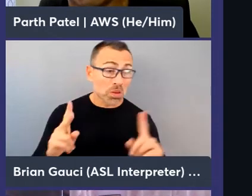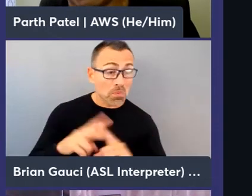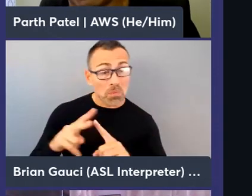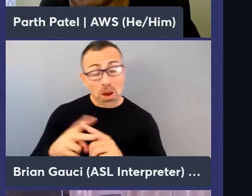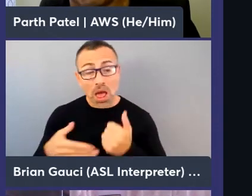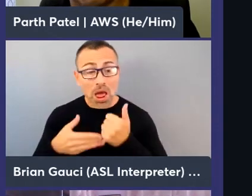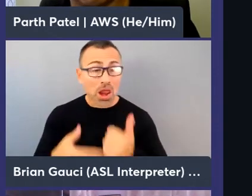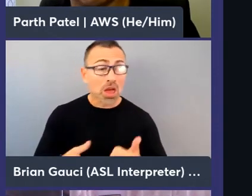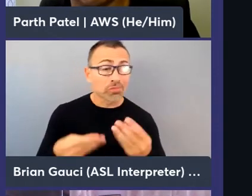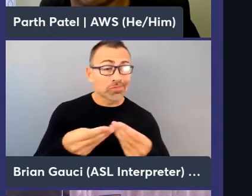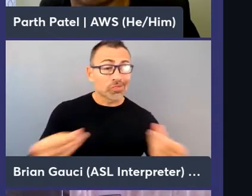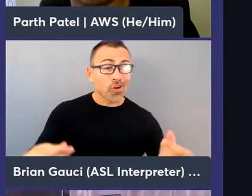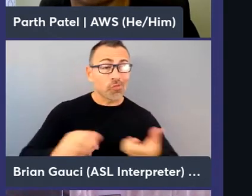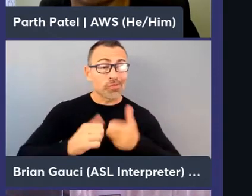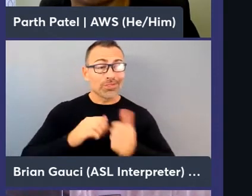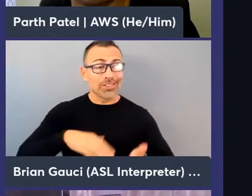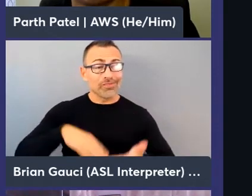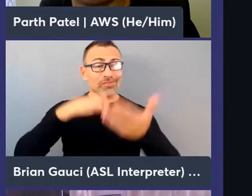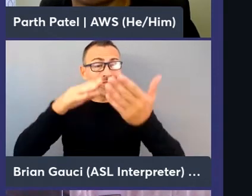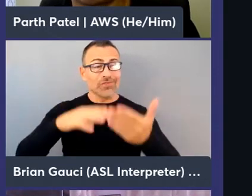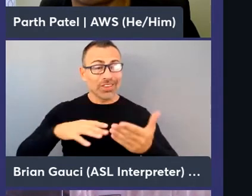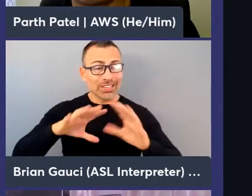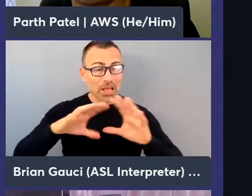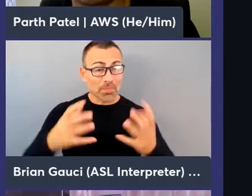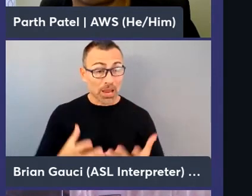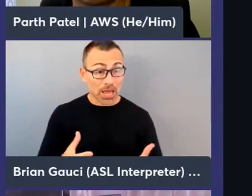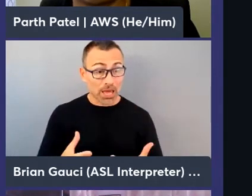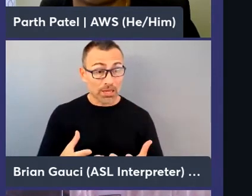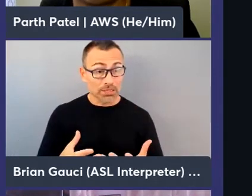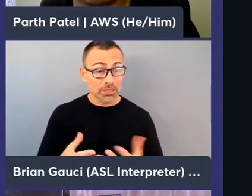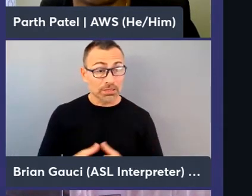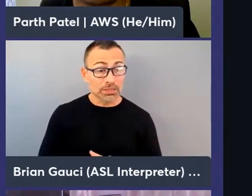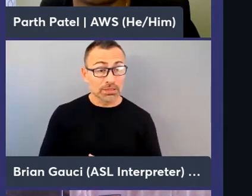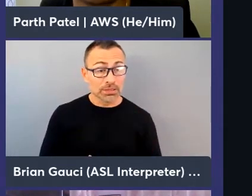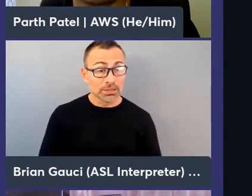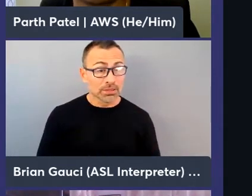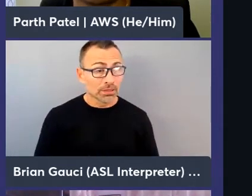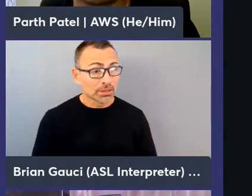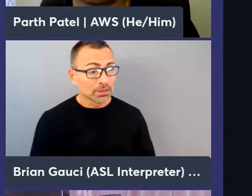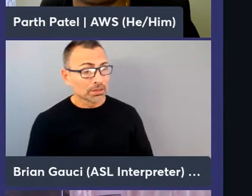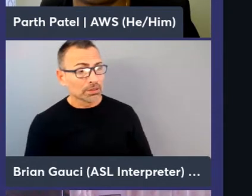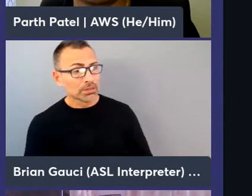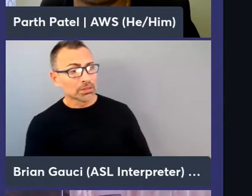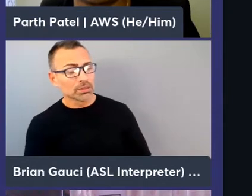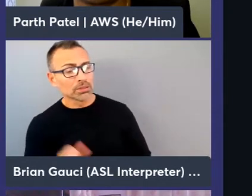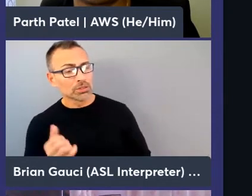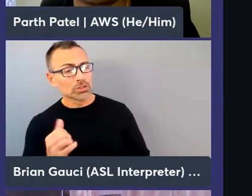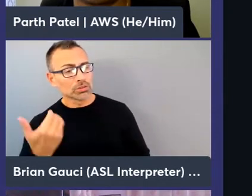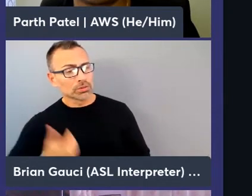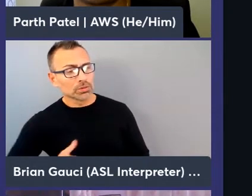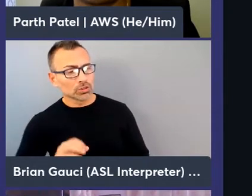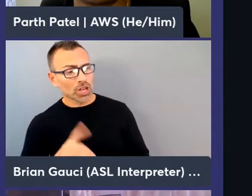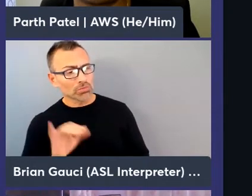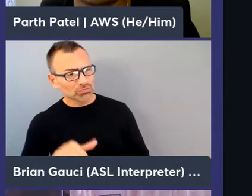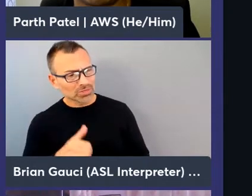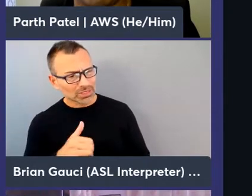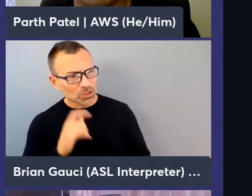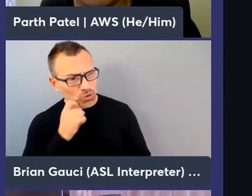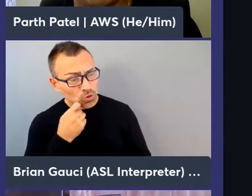Really, really cool. So other than the existing data that's in there right now, can other users or organizations share their